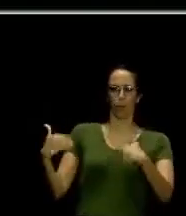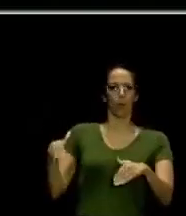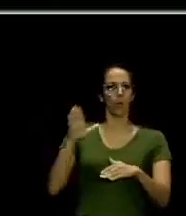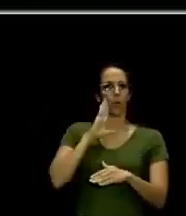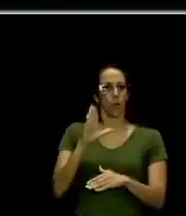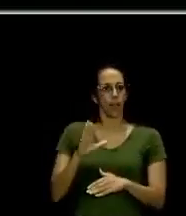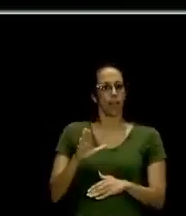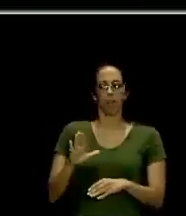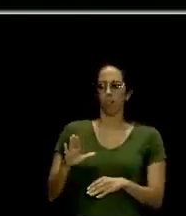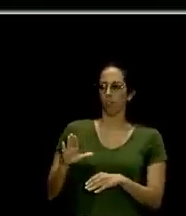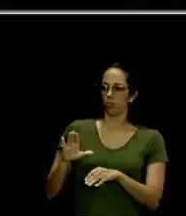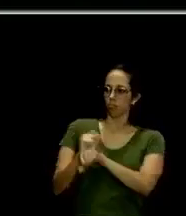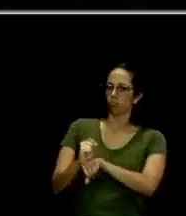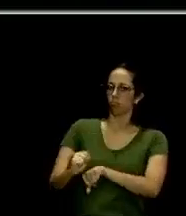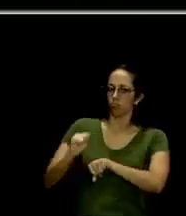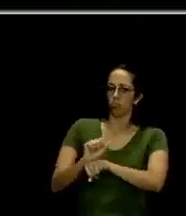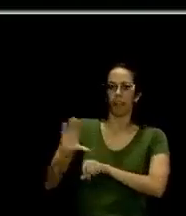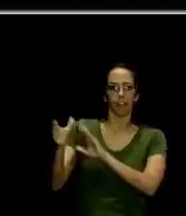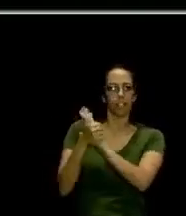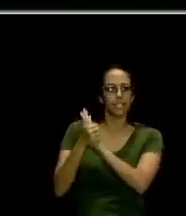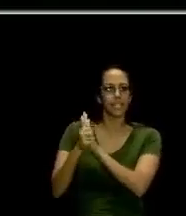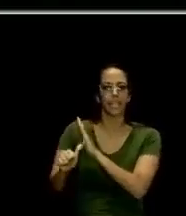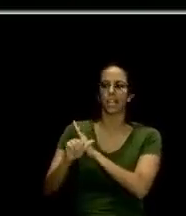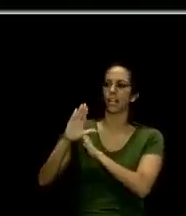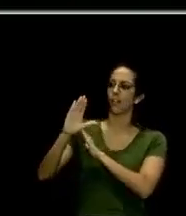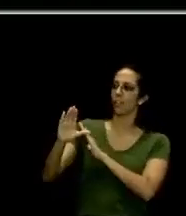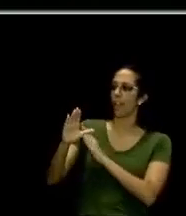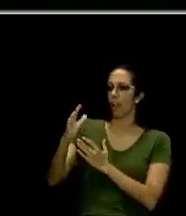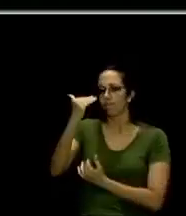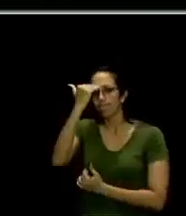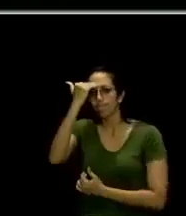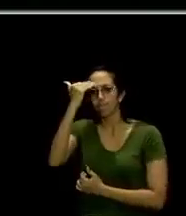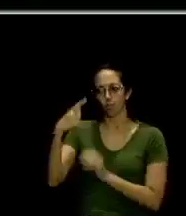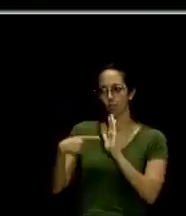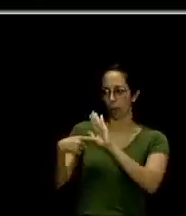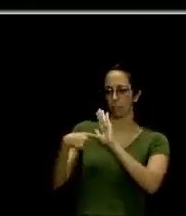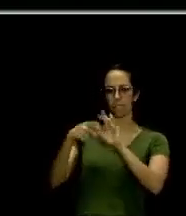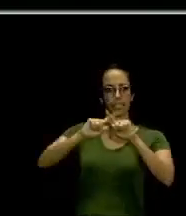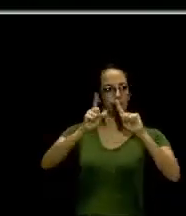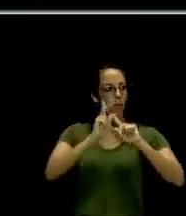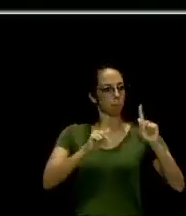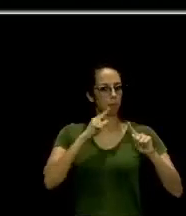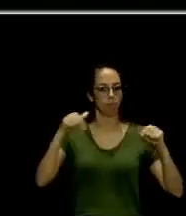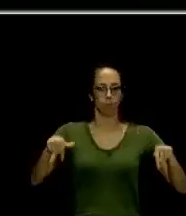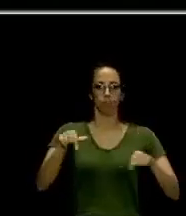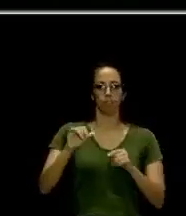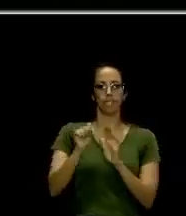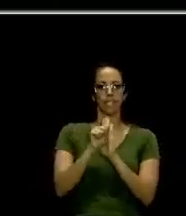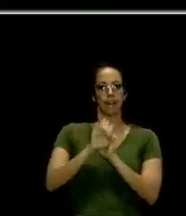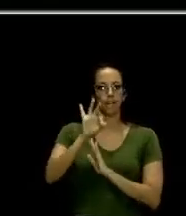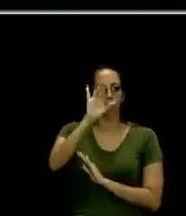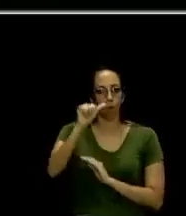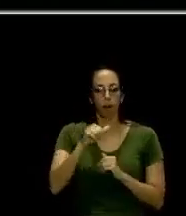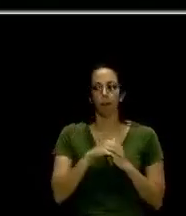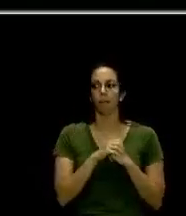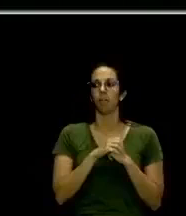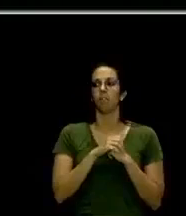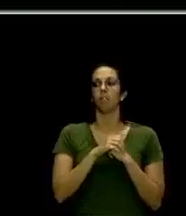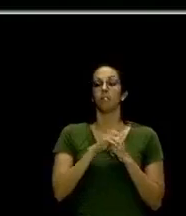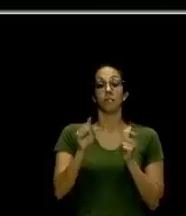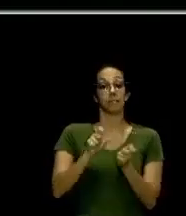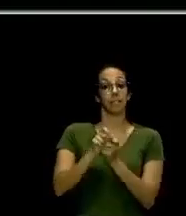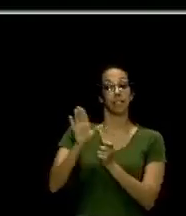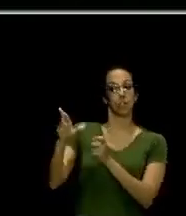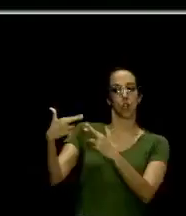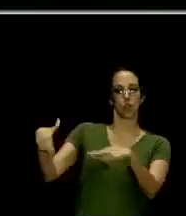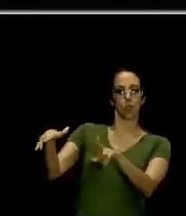give their time and talents to representing people throughout the state, and in particular in her